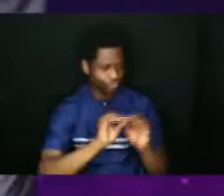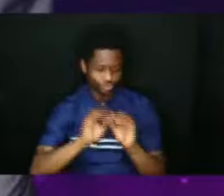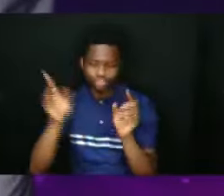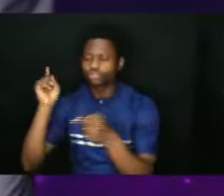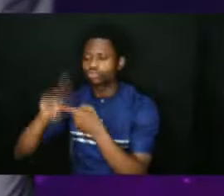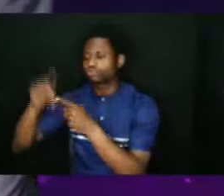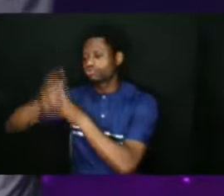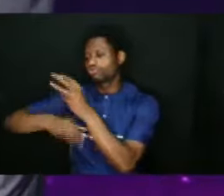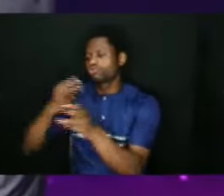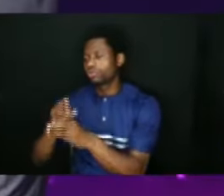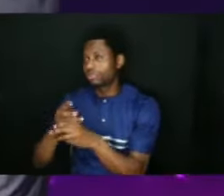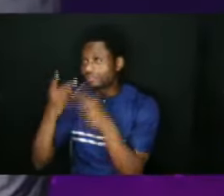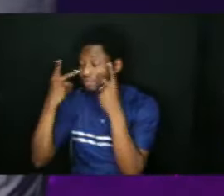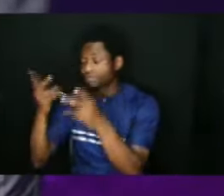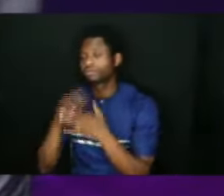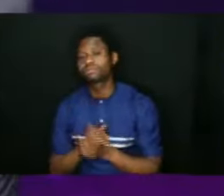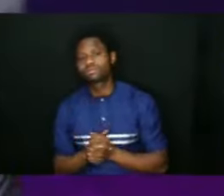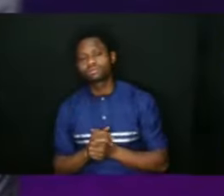world.